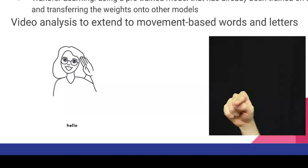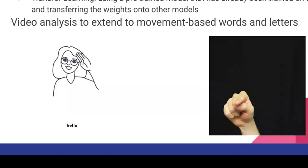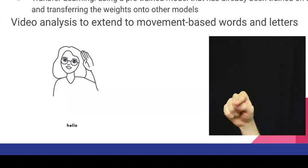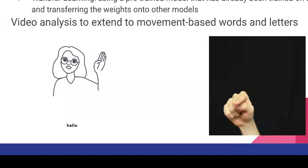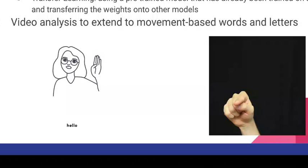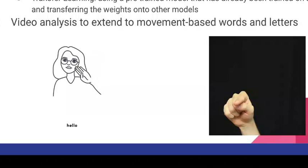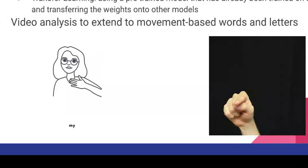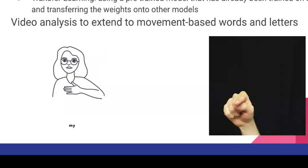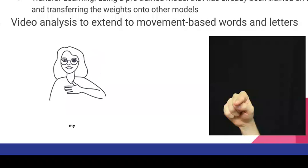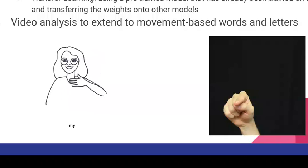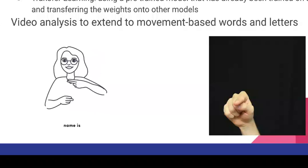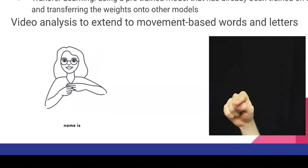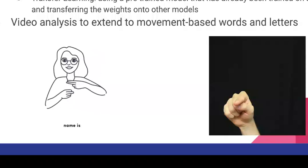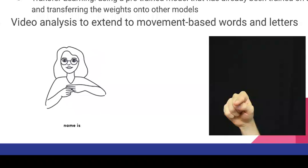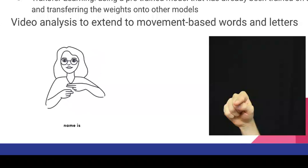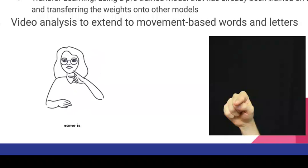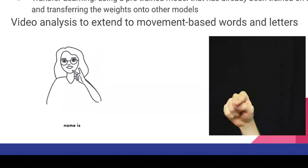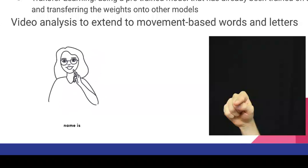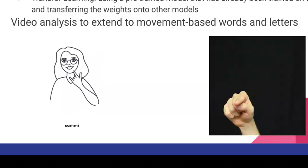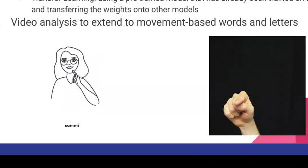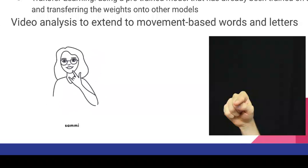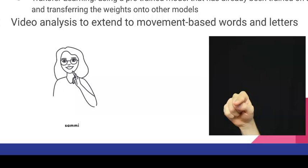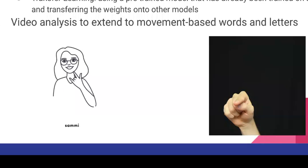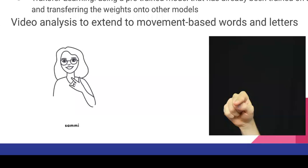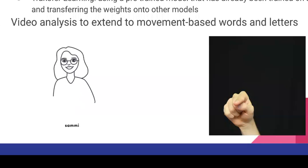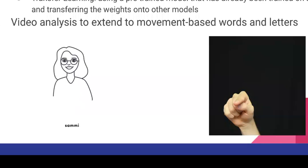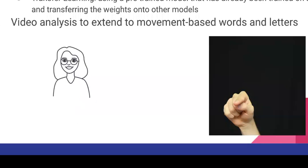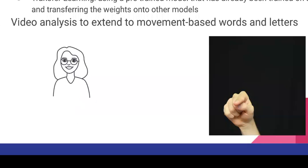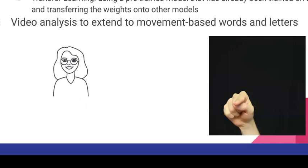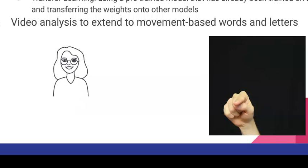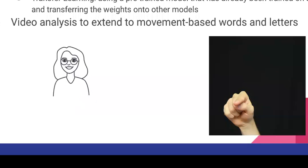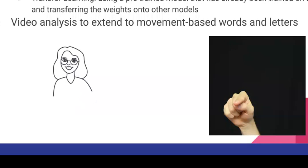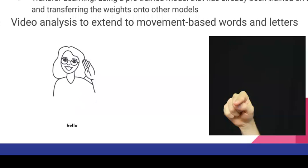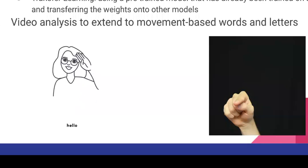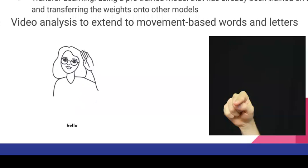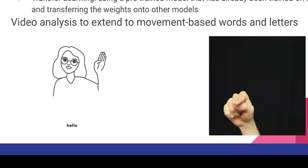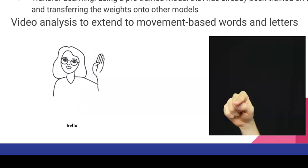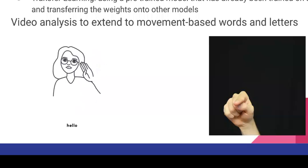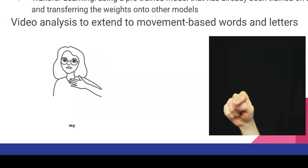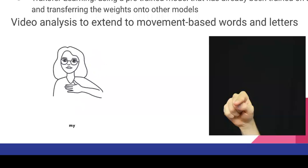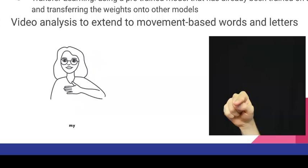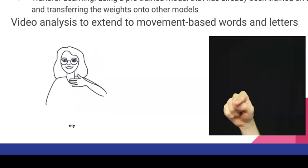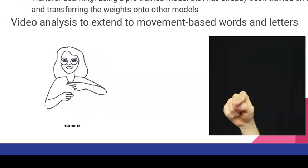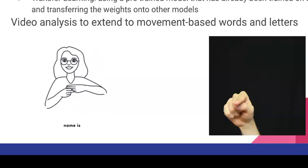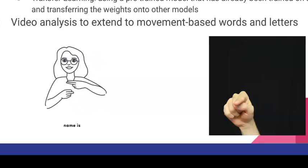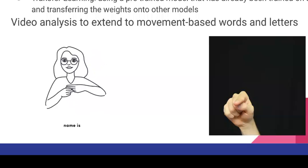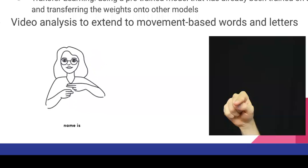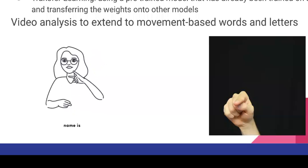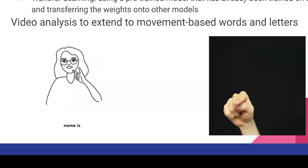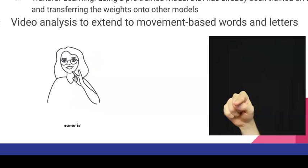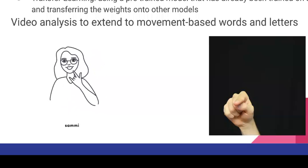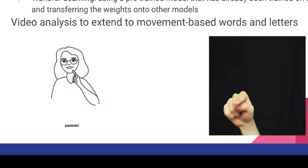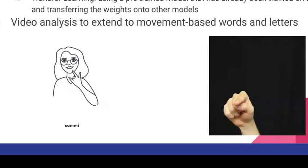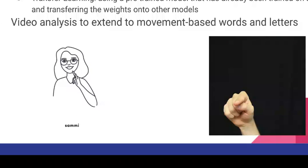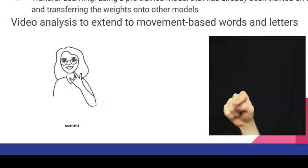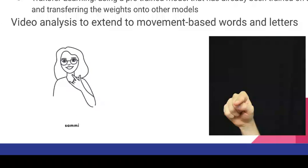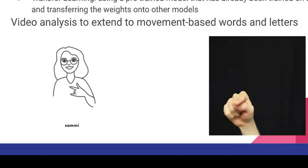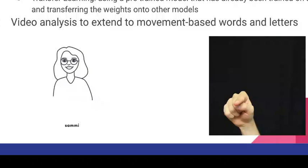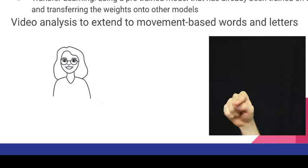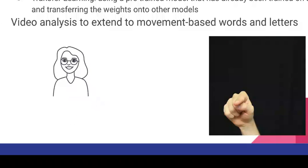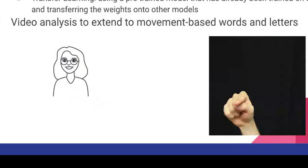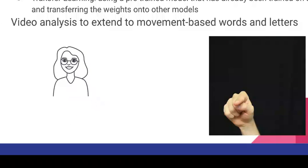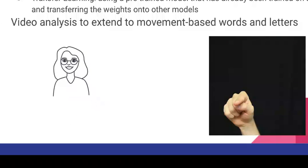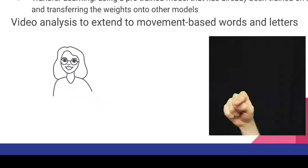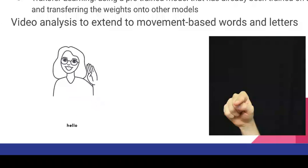two letters in the ASL alphabet, those being J and Z, that use movements to